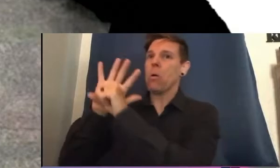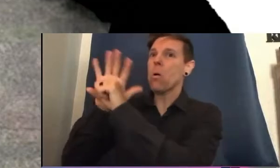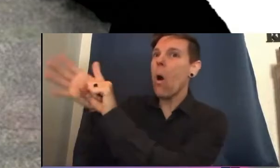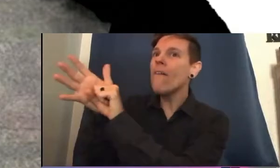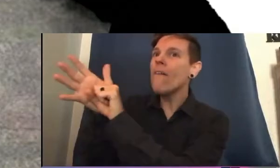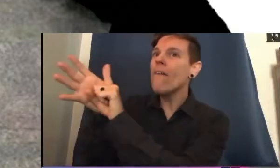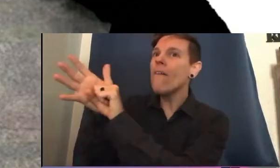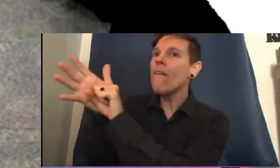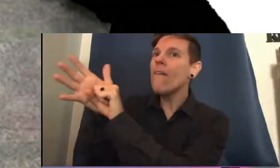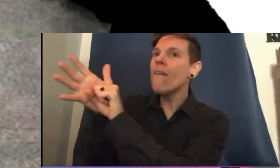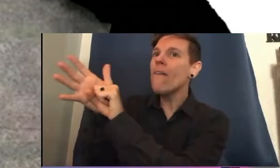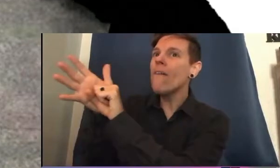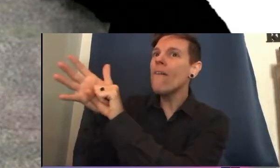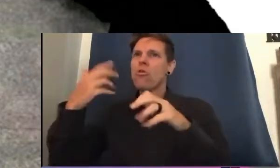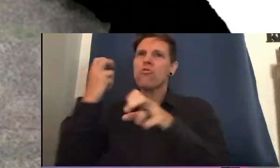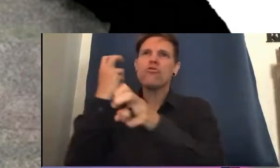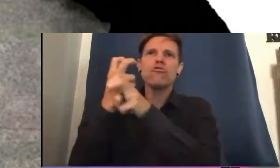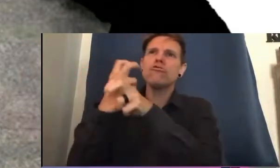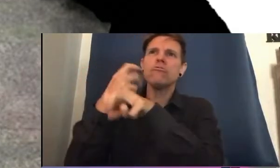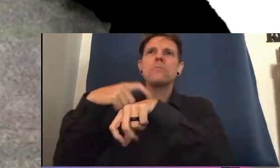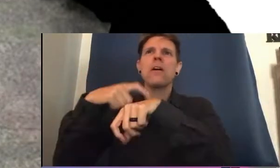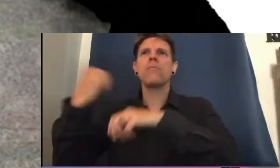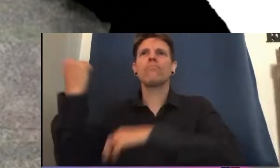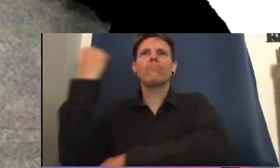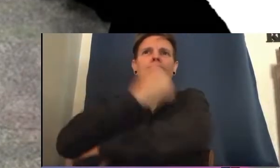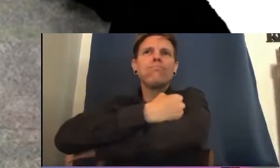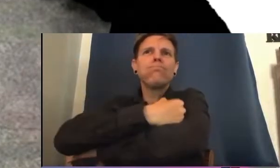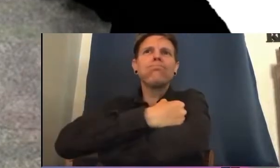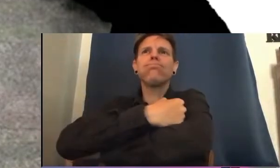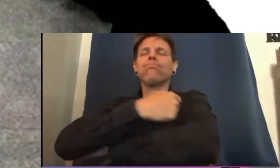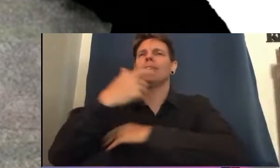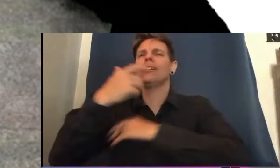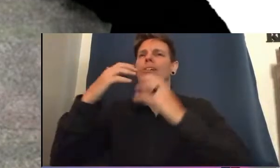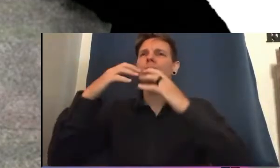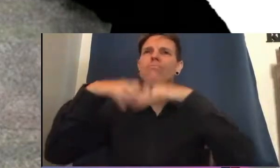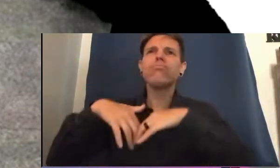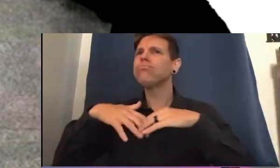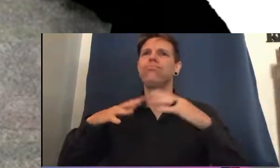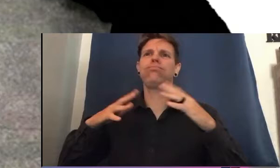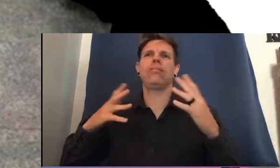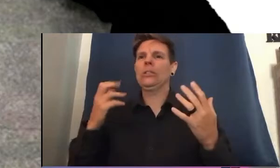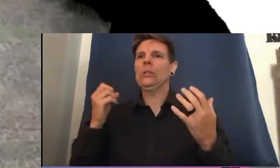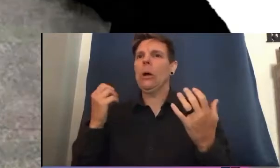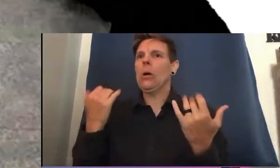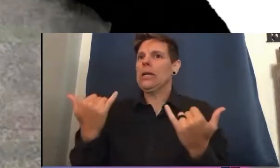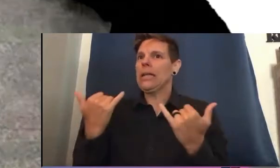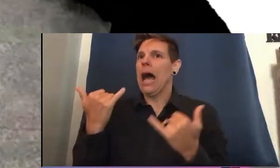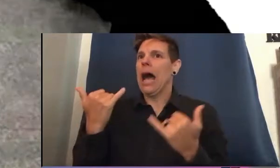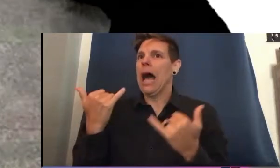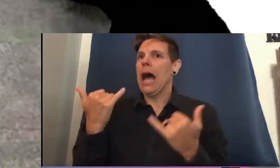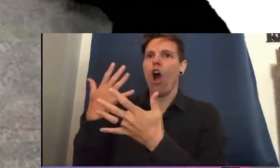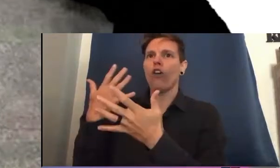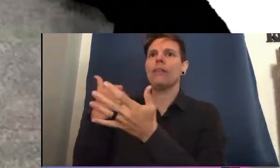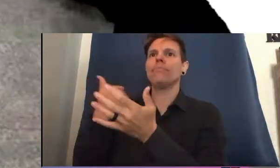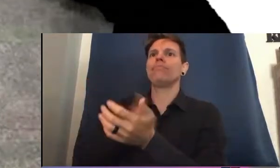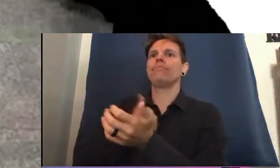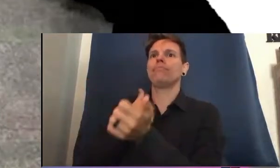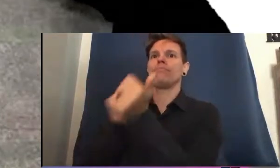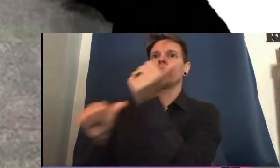shutdowns. I know, I was very concerned. I think we had 1 or 2 suicides at the Air Force Academy, and they had been essentially